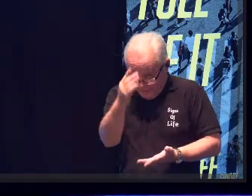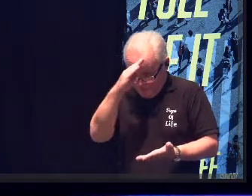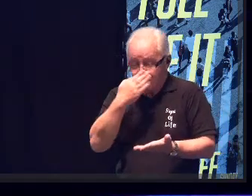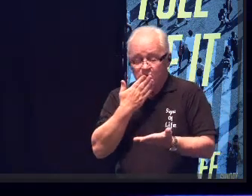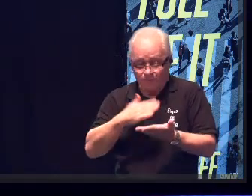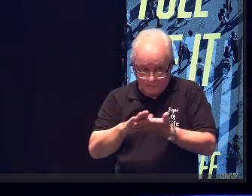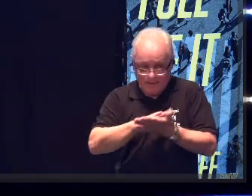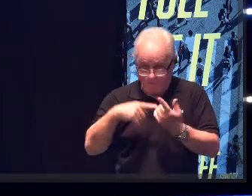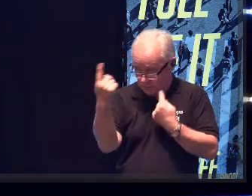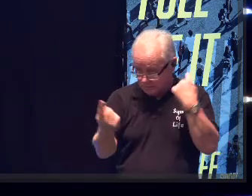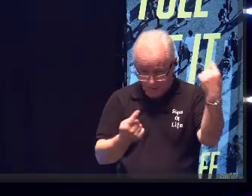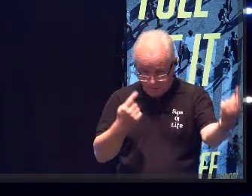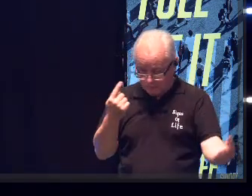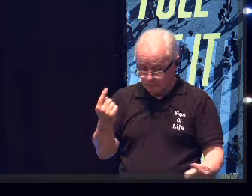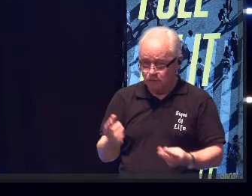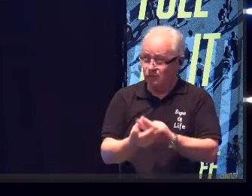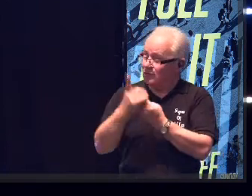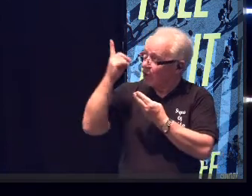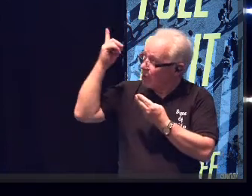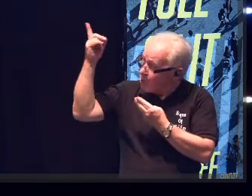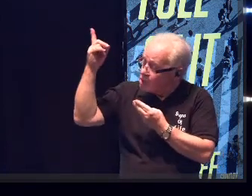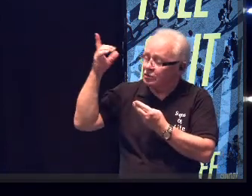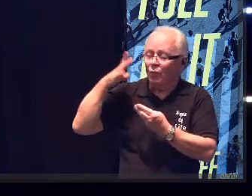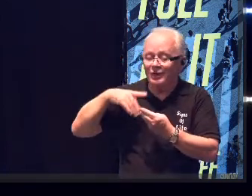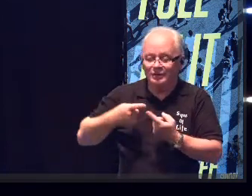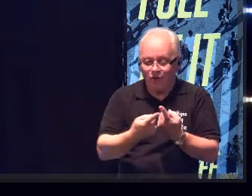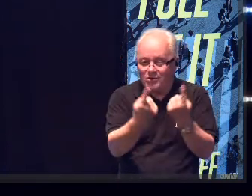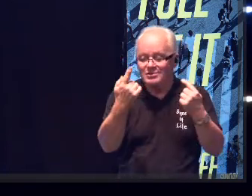yourself. God wants you to live forgiven.